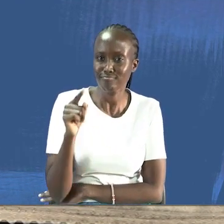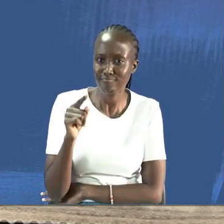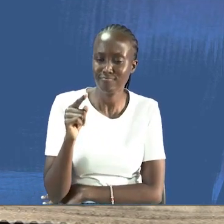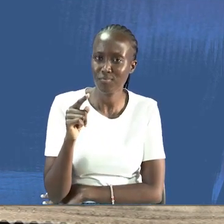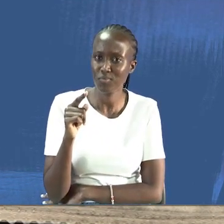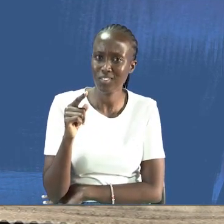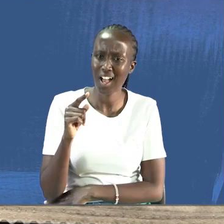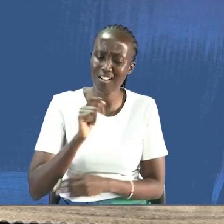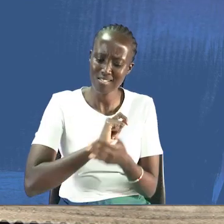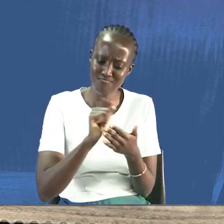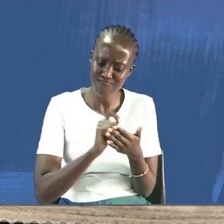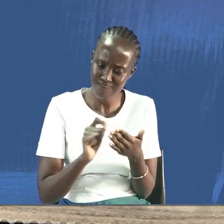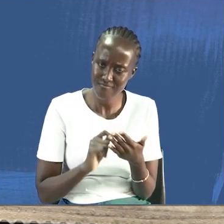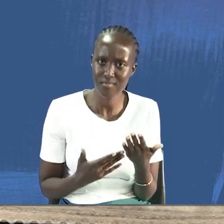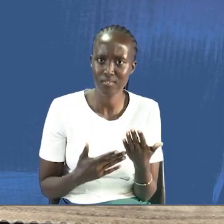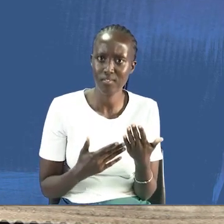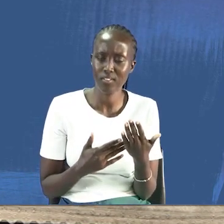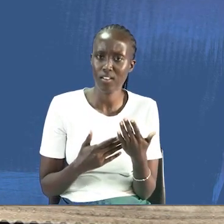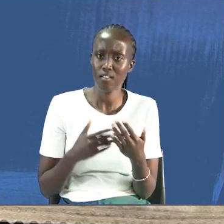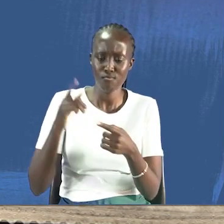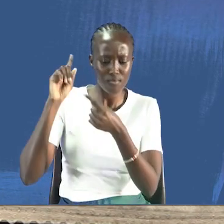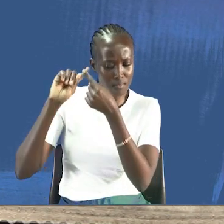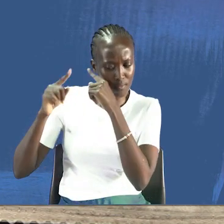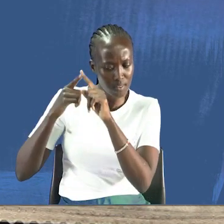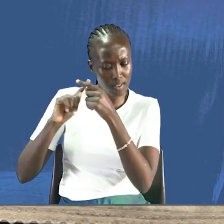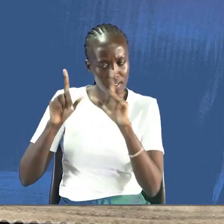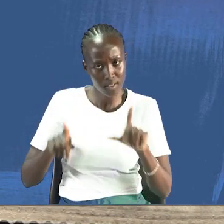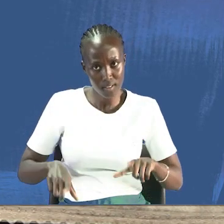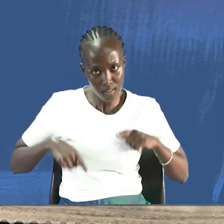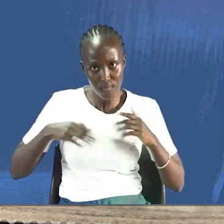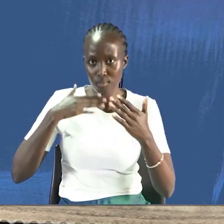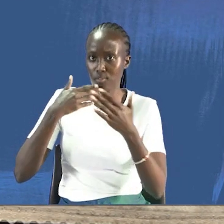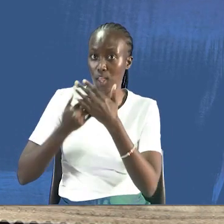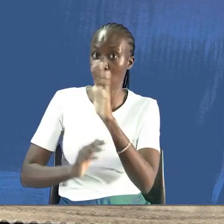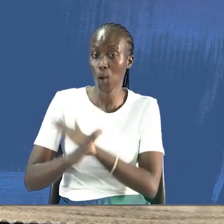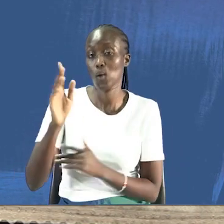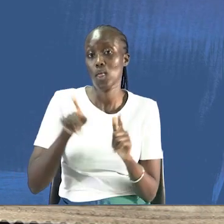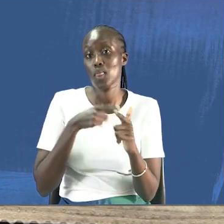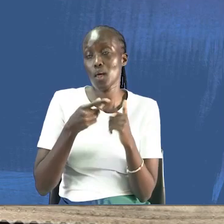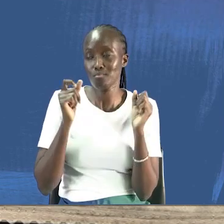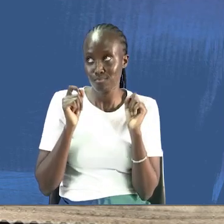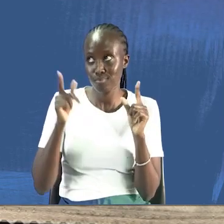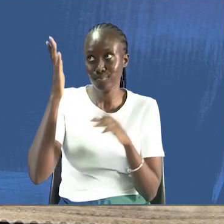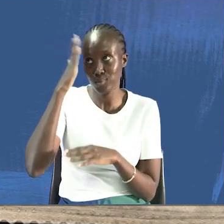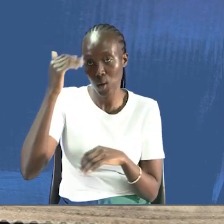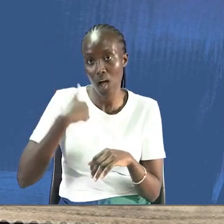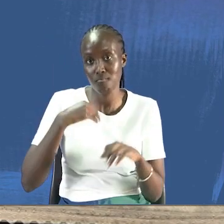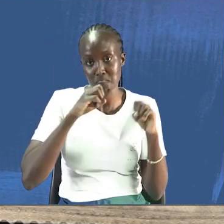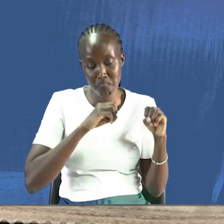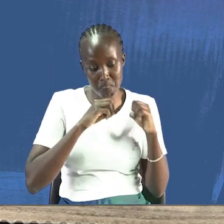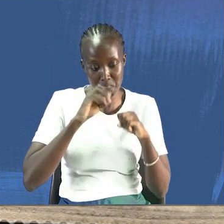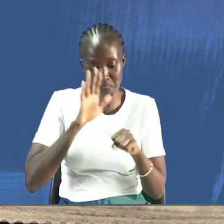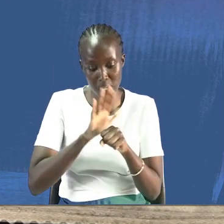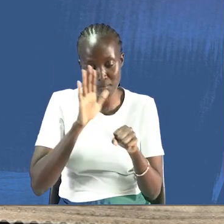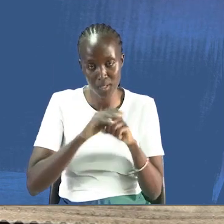of taking an audit of our lives. And we will realize that there is so much of God's blessings in our lives.